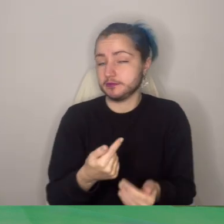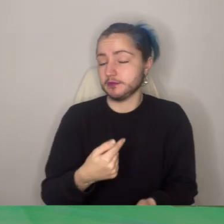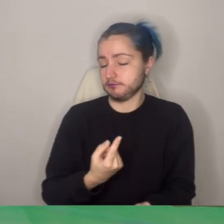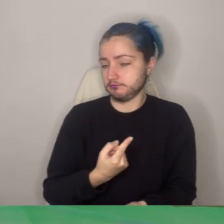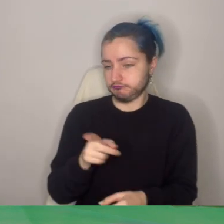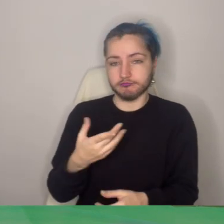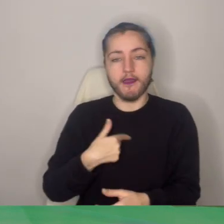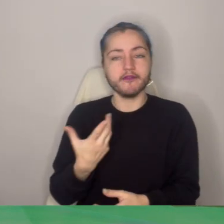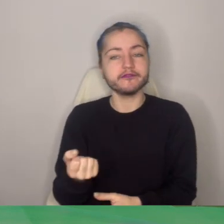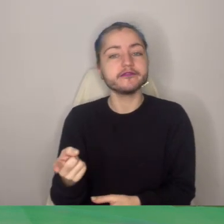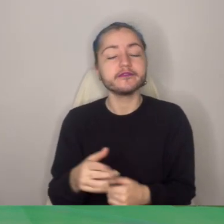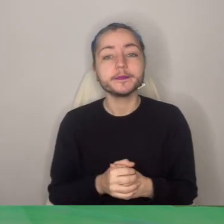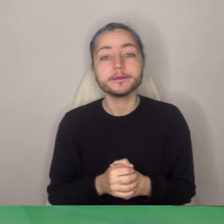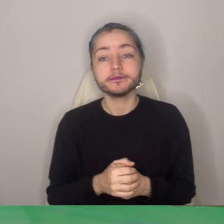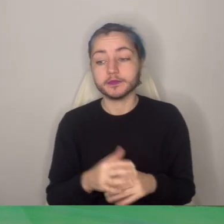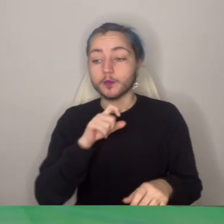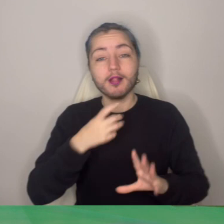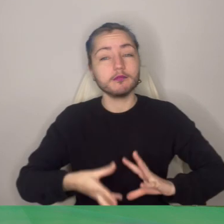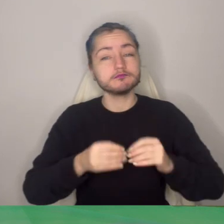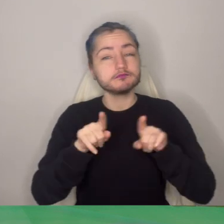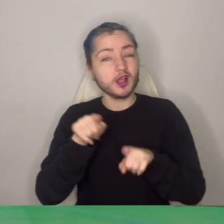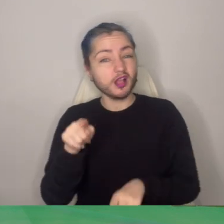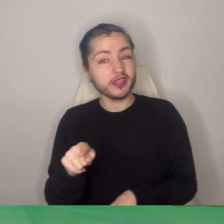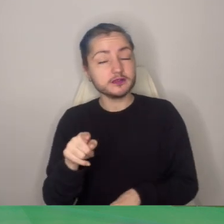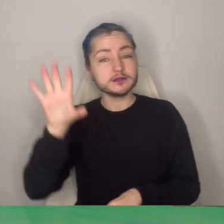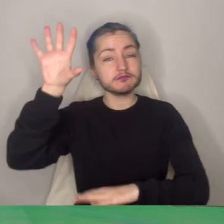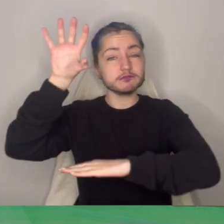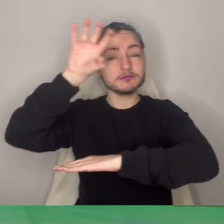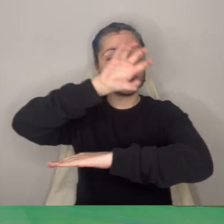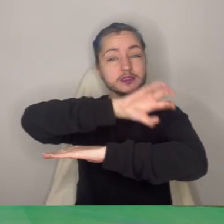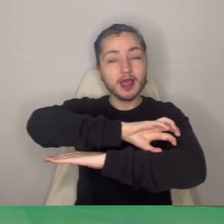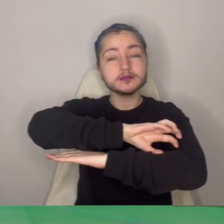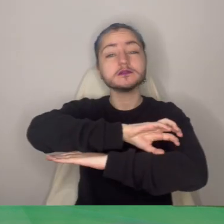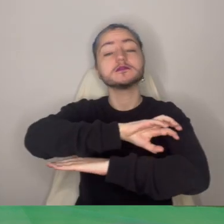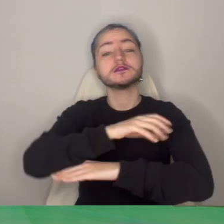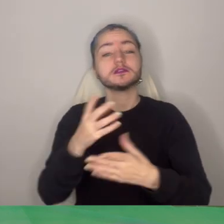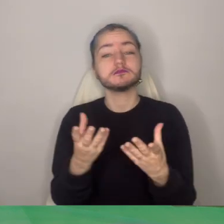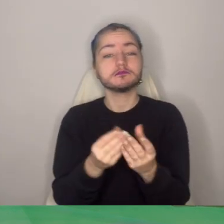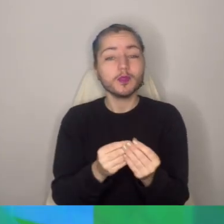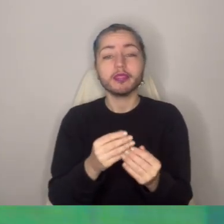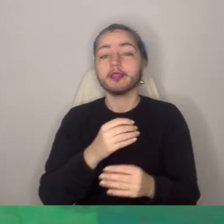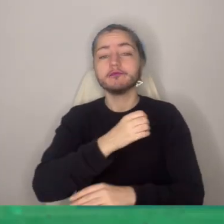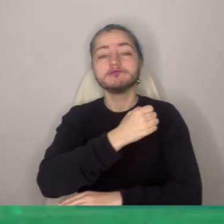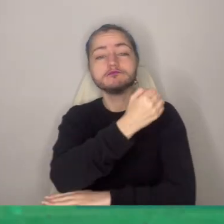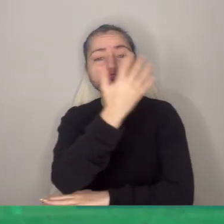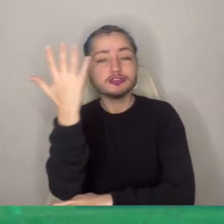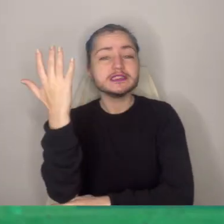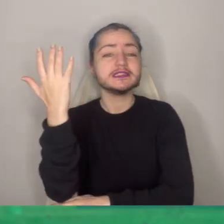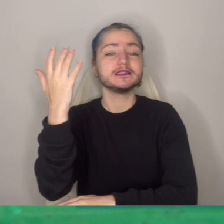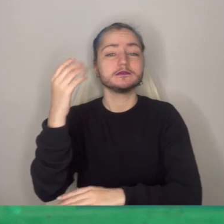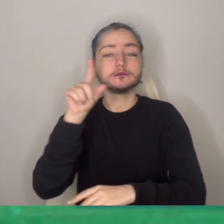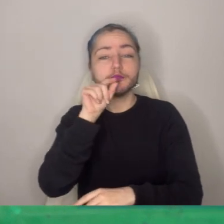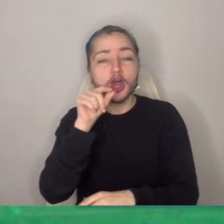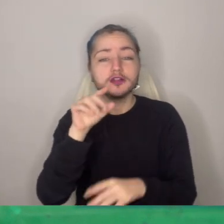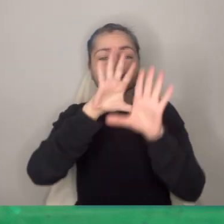make something a little bit like this sunset scene with a tree and some birds, some clouds and some stars as well. So I've